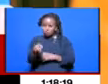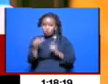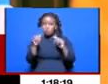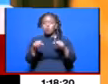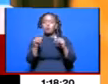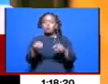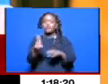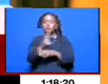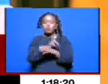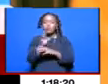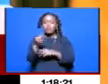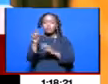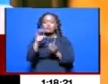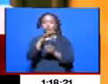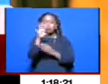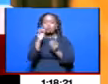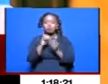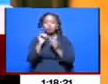this heuristic